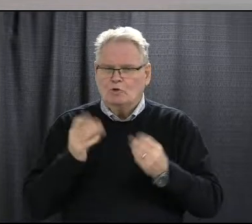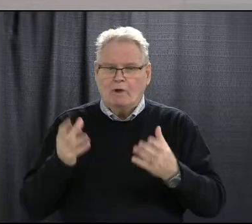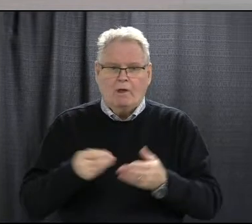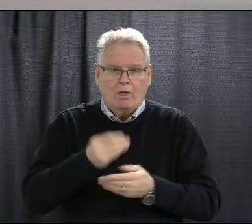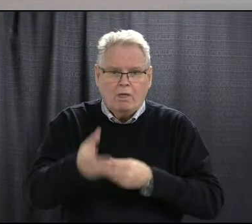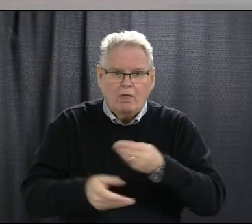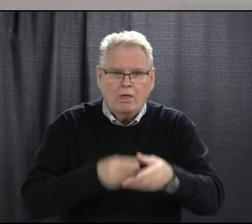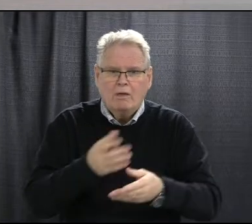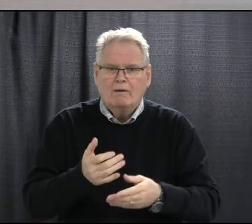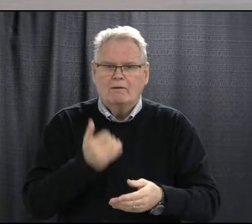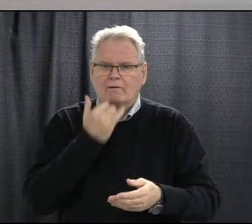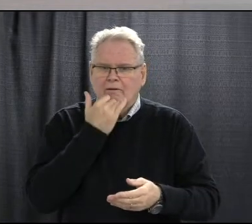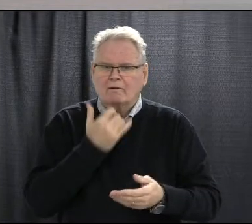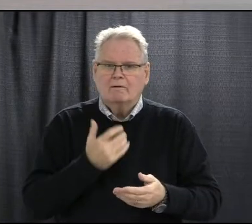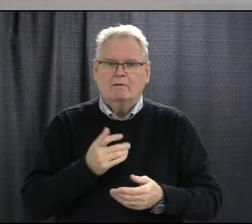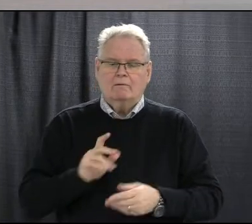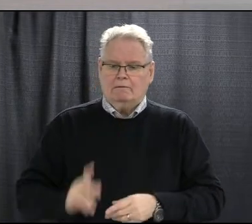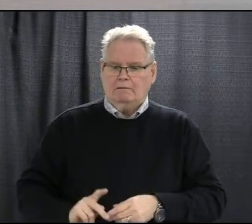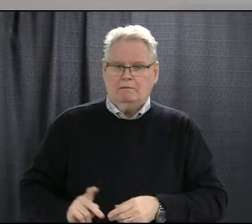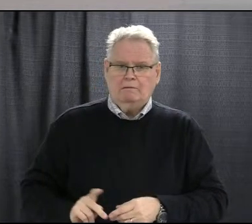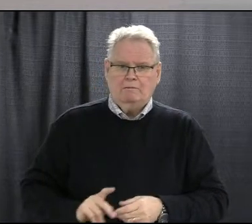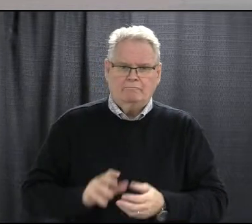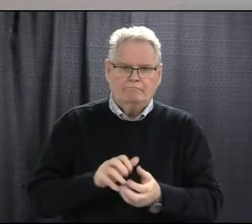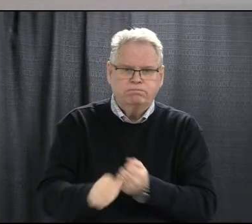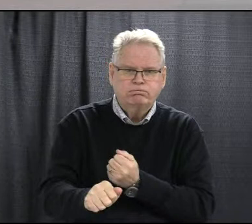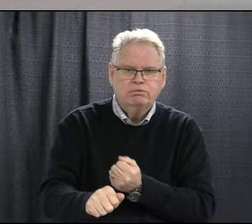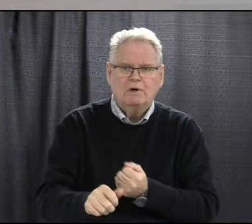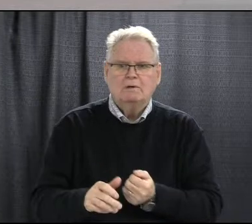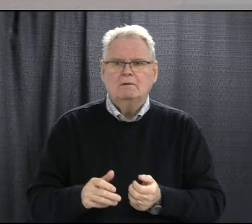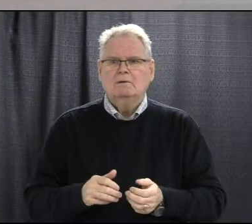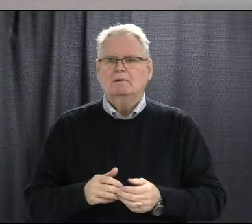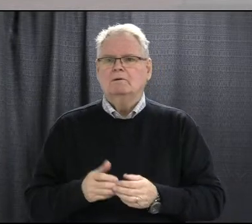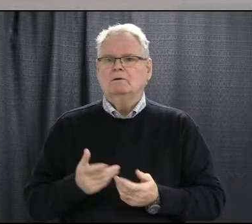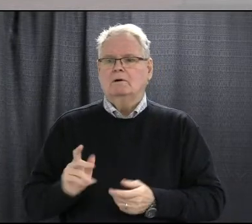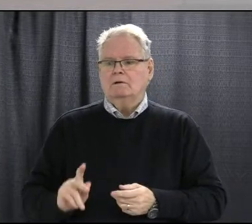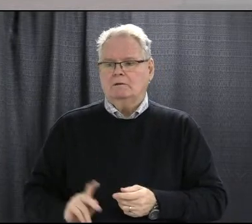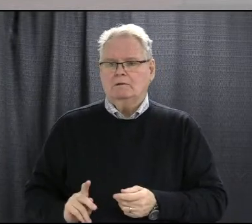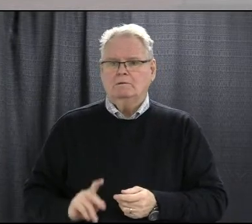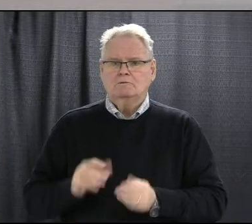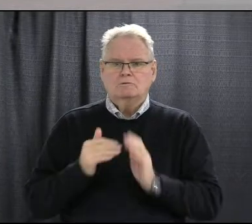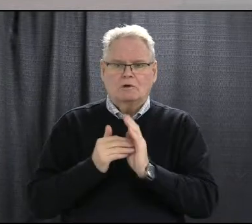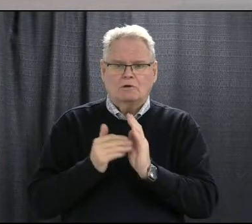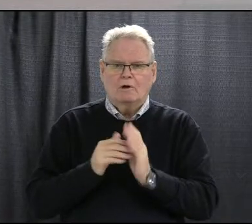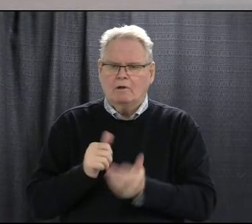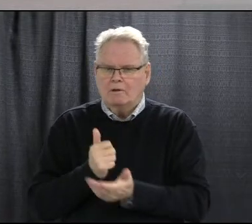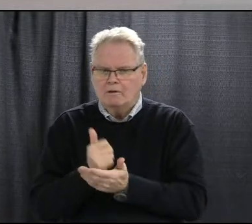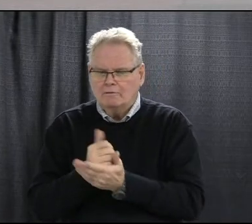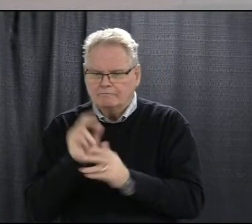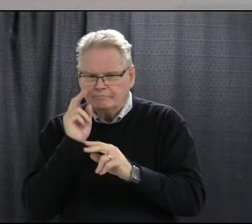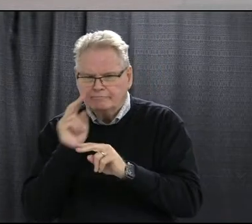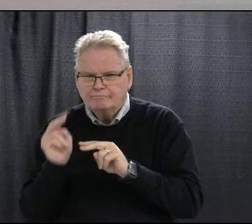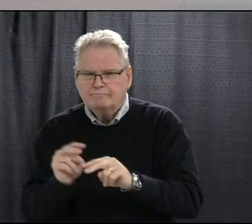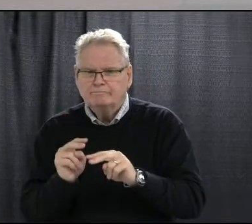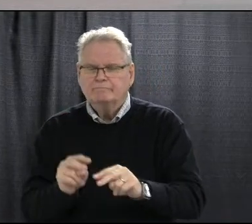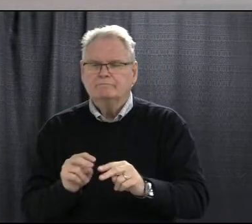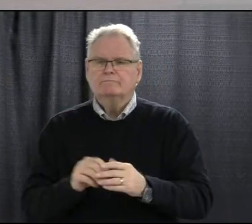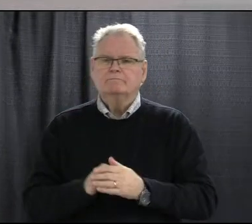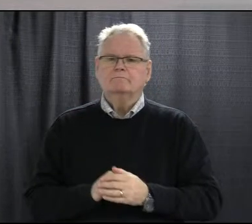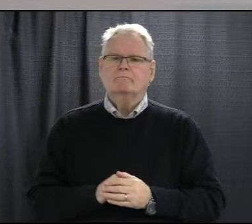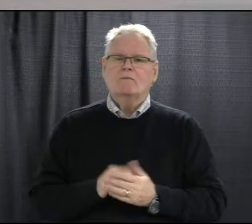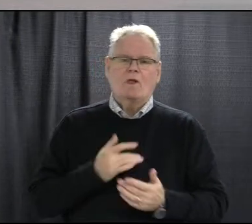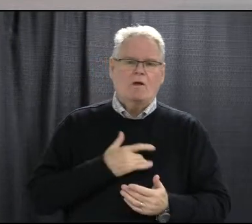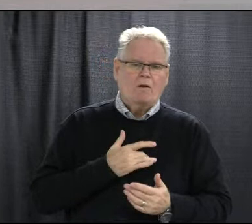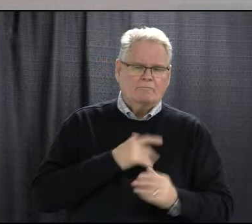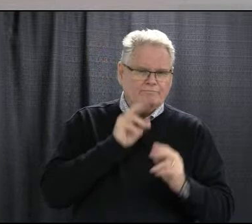and I was one of those docs that was very active in managing disease, etc. When geriatricians got involved with